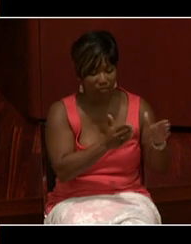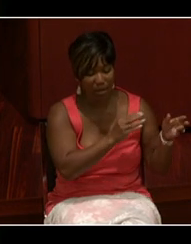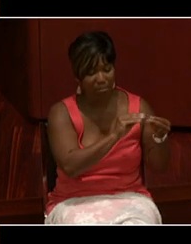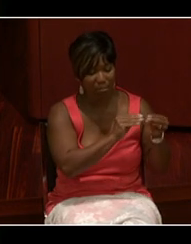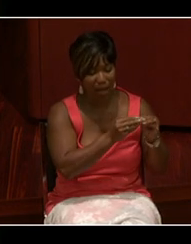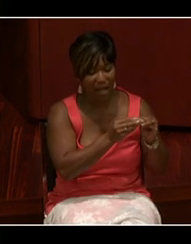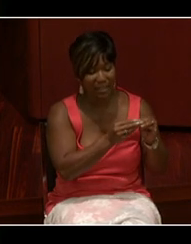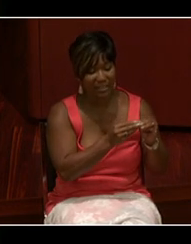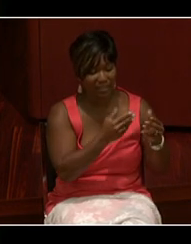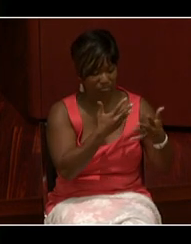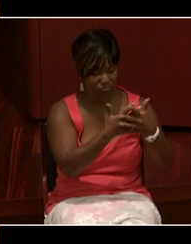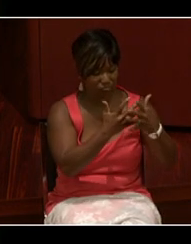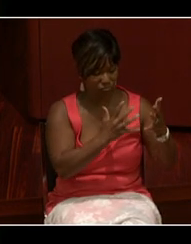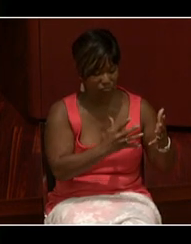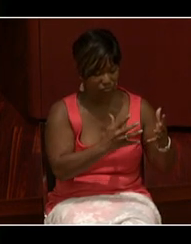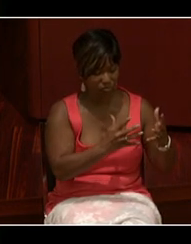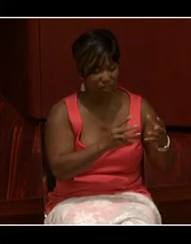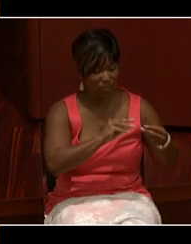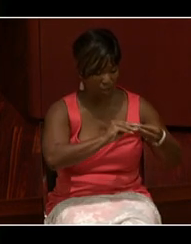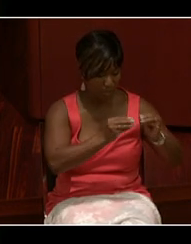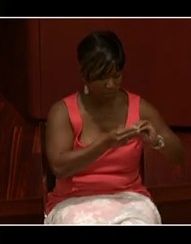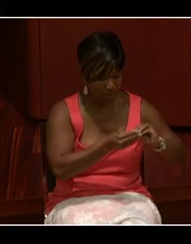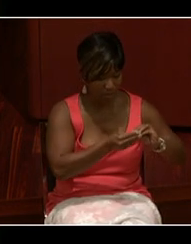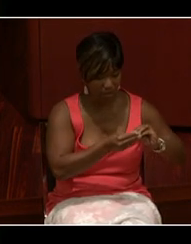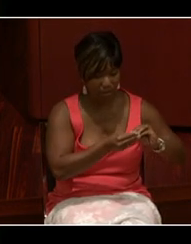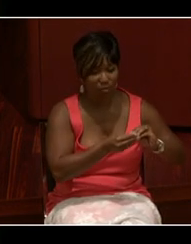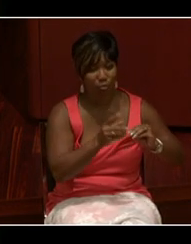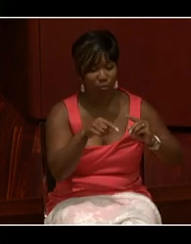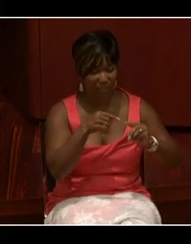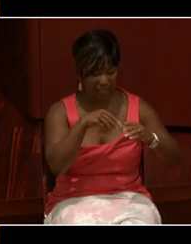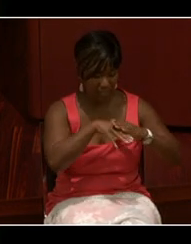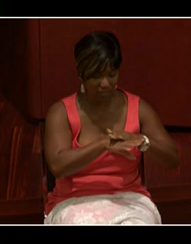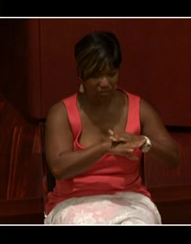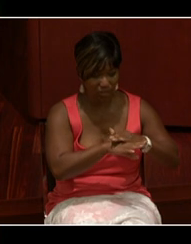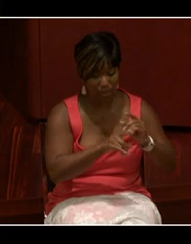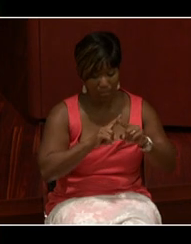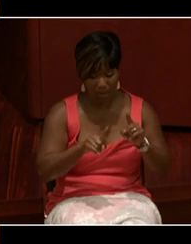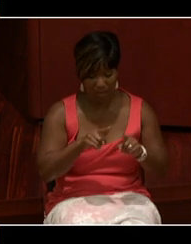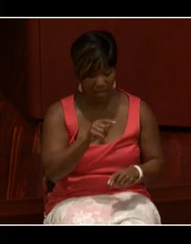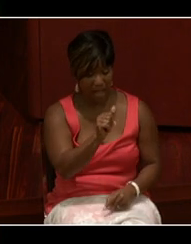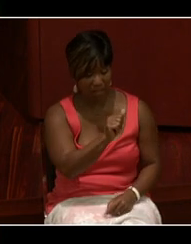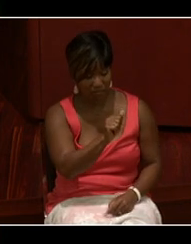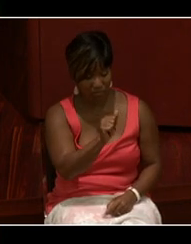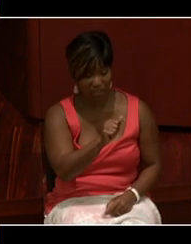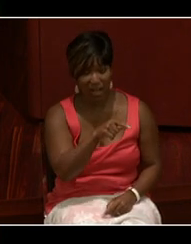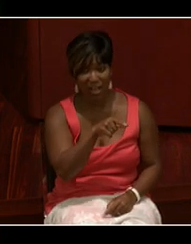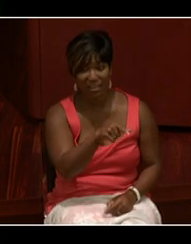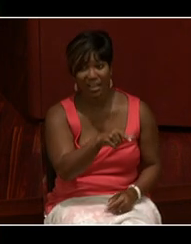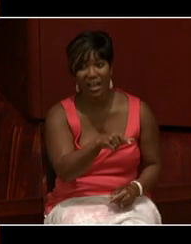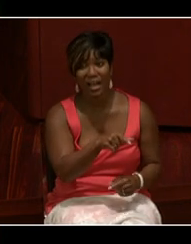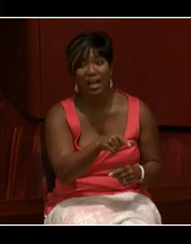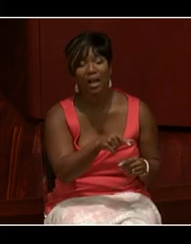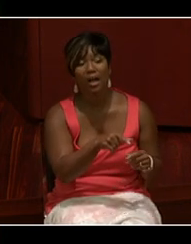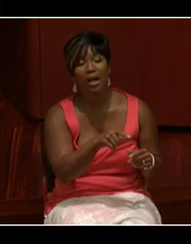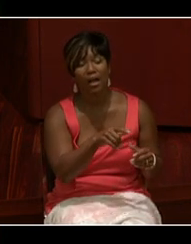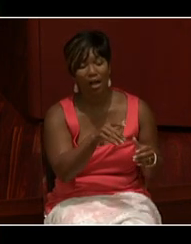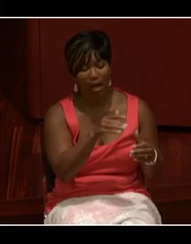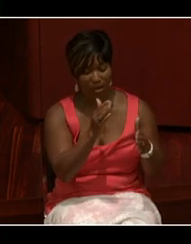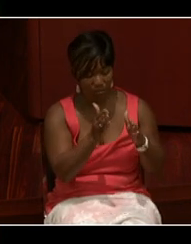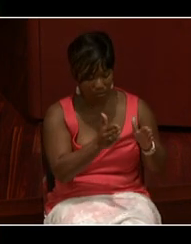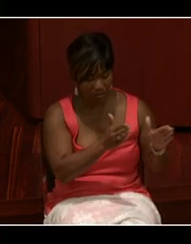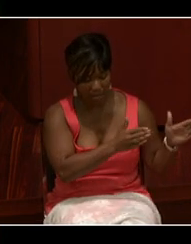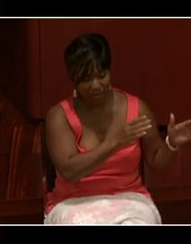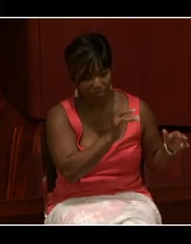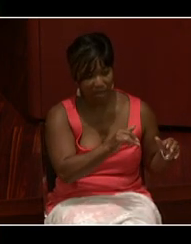receives on entering the penitentiary, but this series on Alcatraz inmates was compiled after the prison closed,